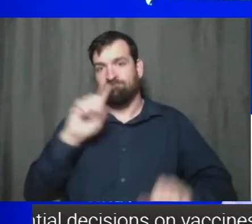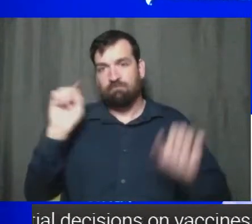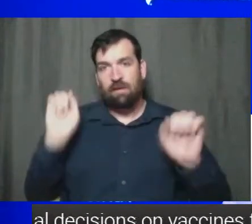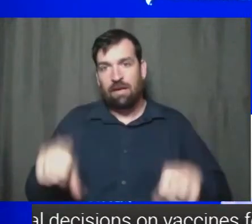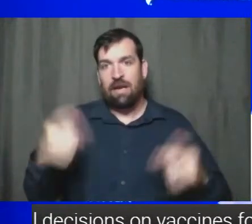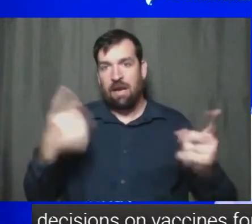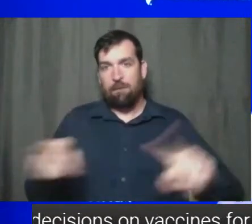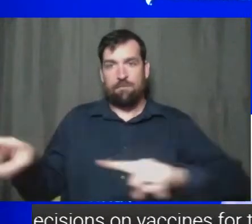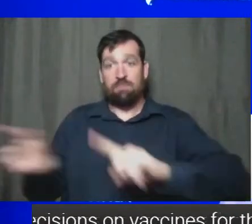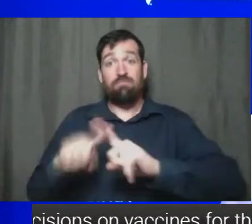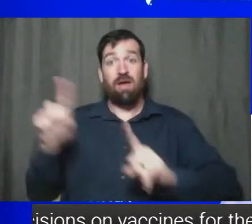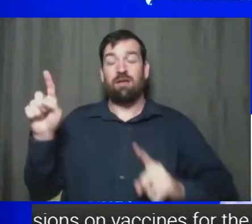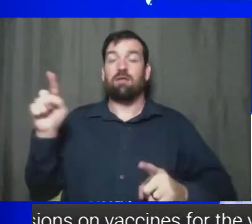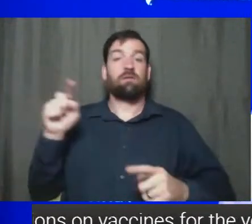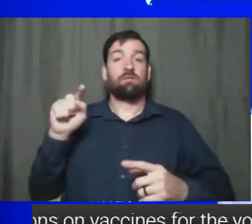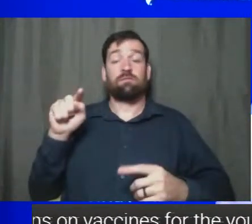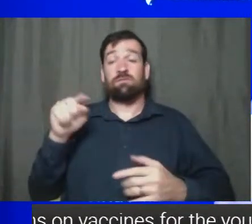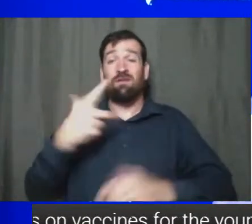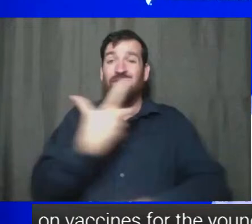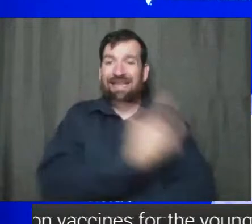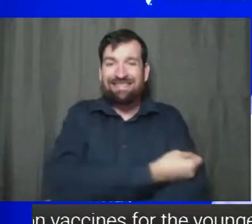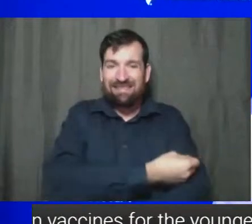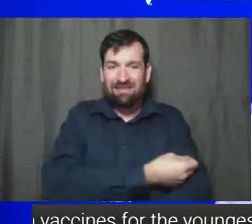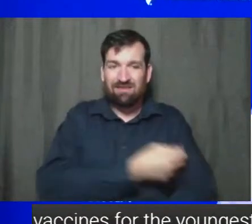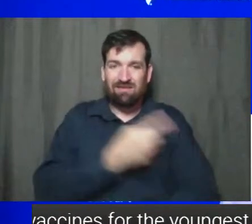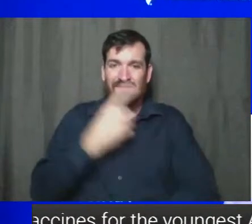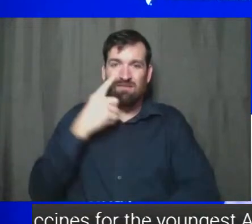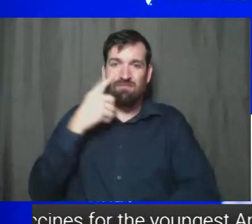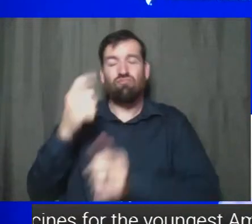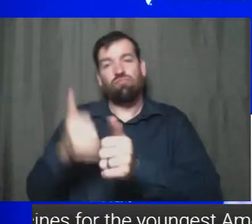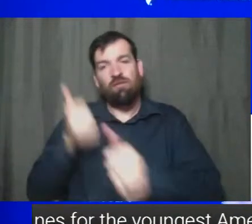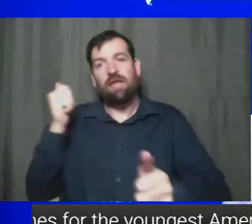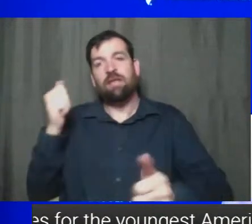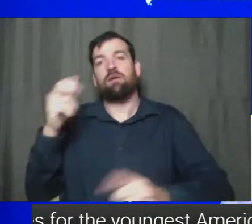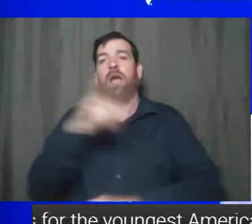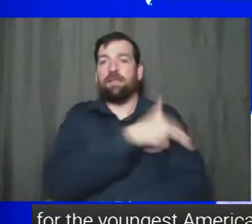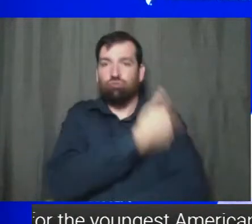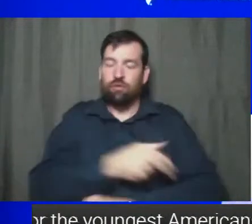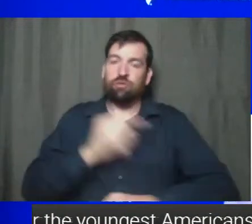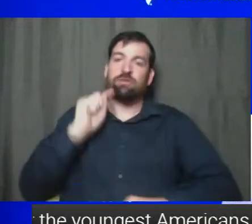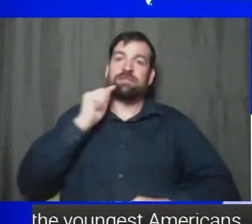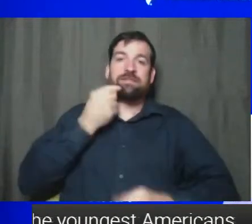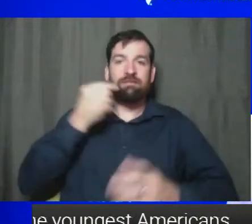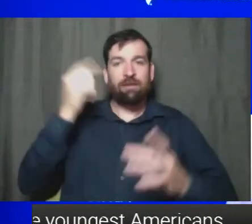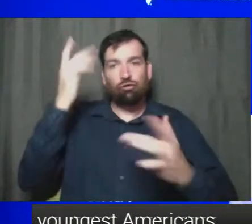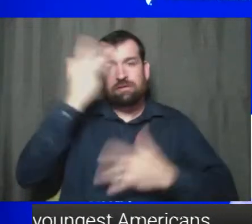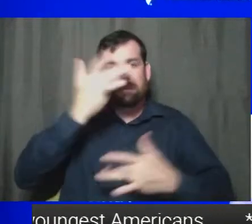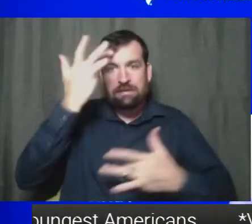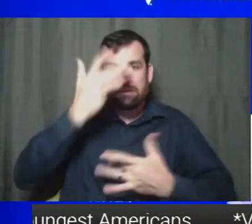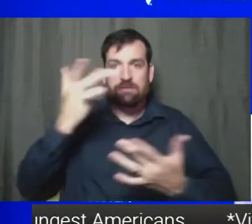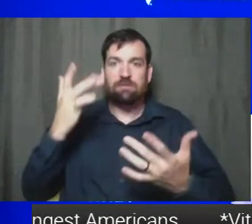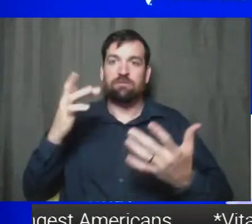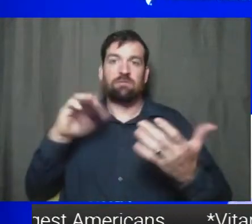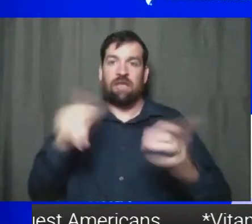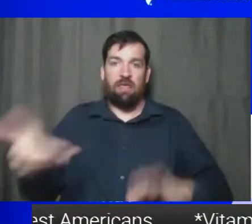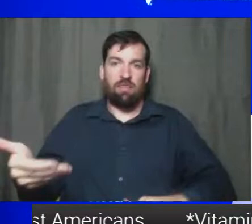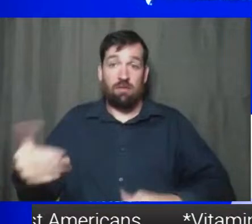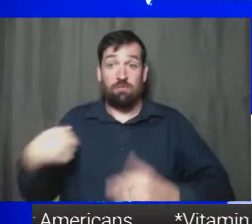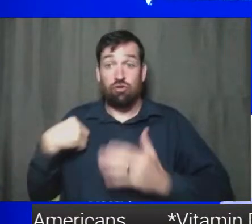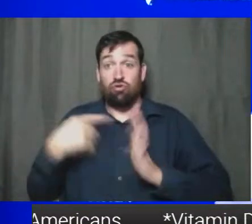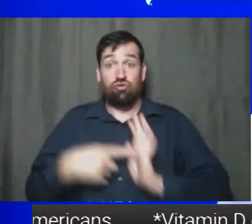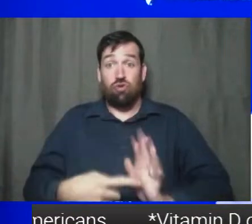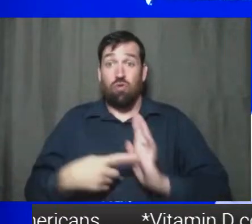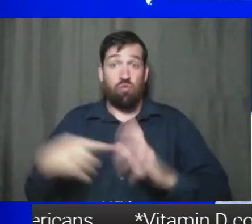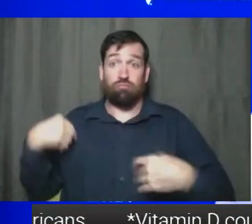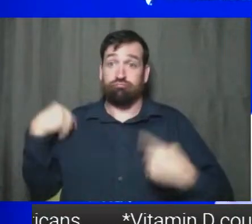these vaccines were really meant to help protect you against hospitalization, severe disease, and death. And what we have shown so far throughout all of the